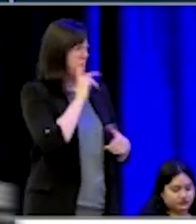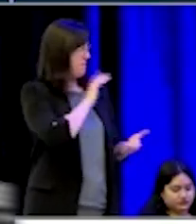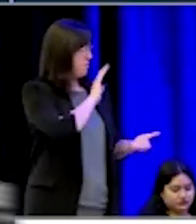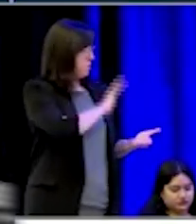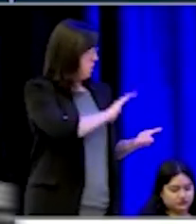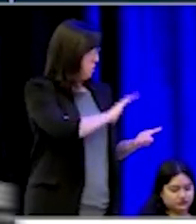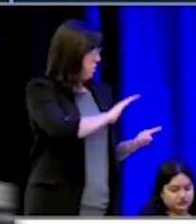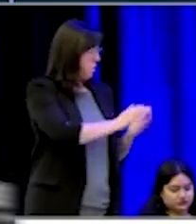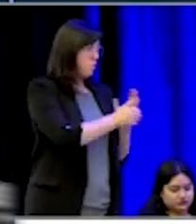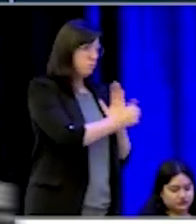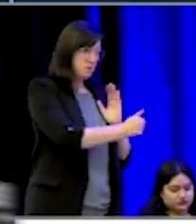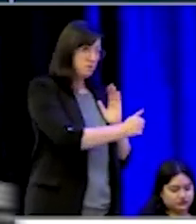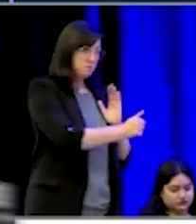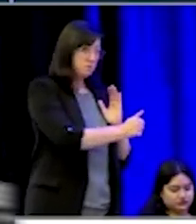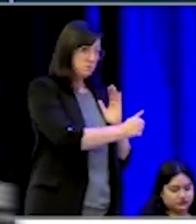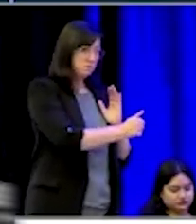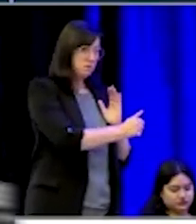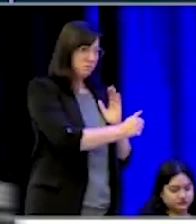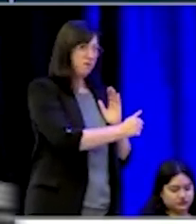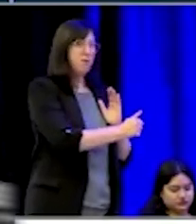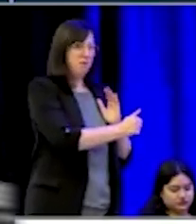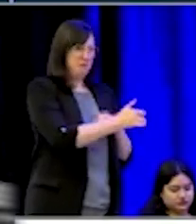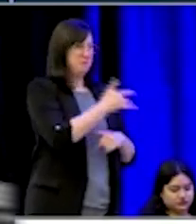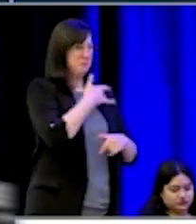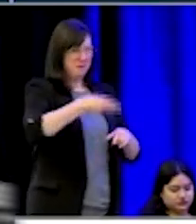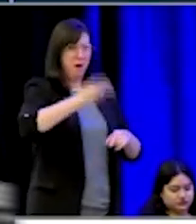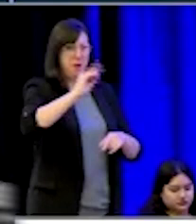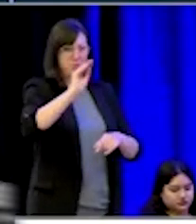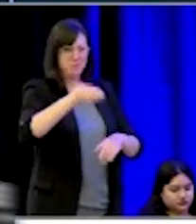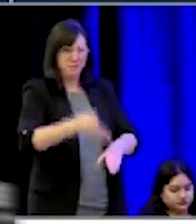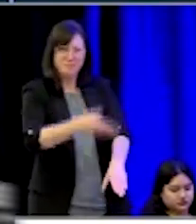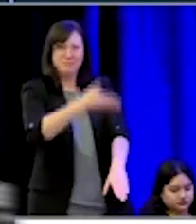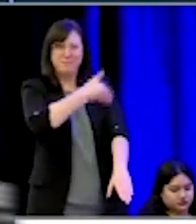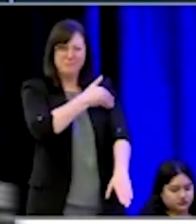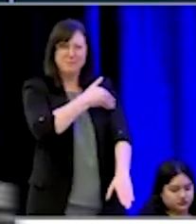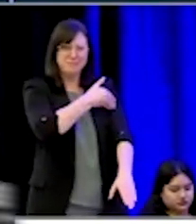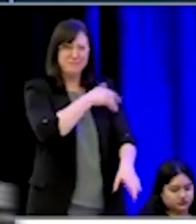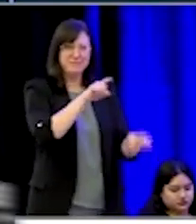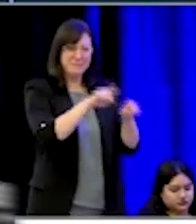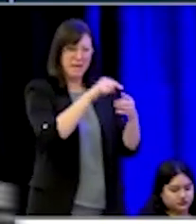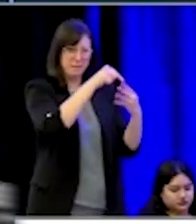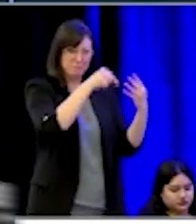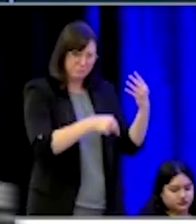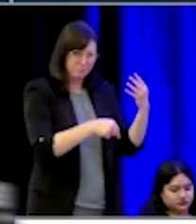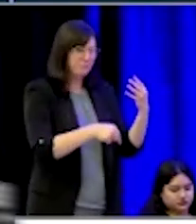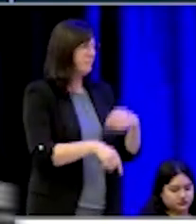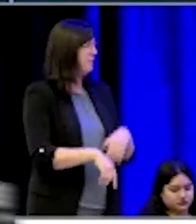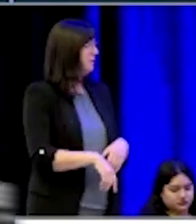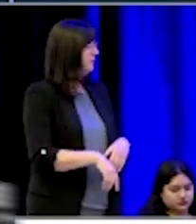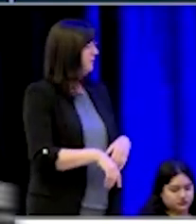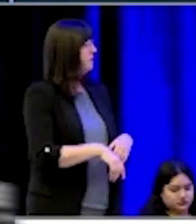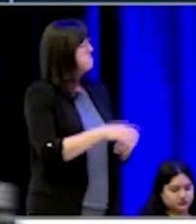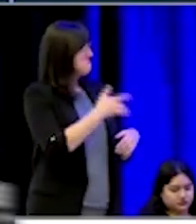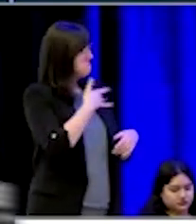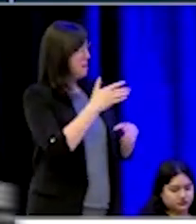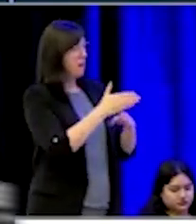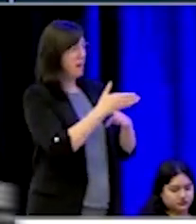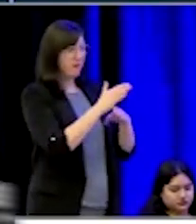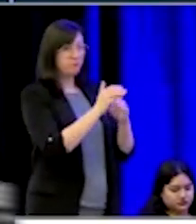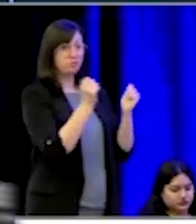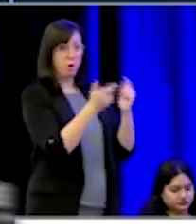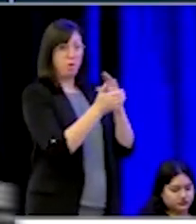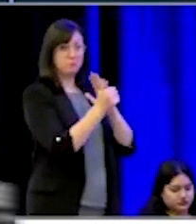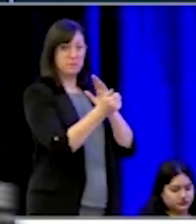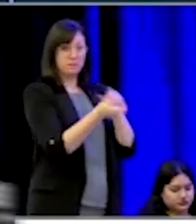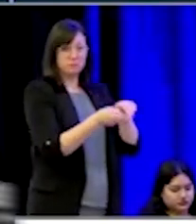on average also report the greatest improvement in that exact order. On average, all skills increase by